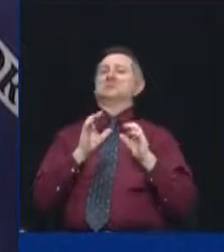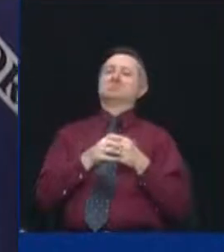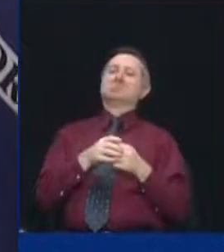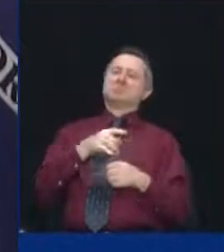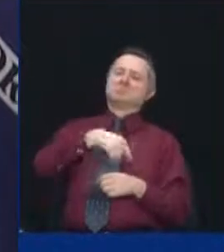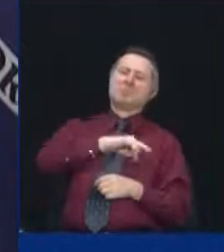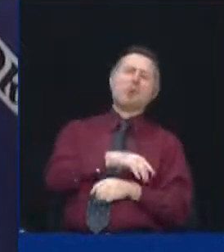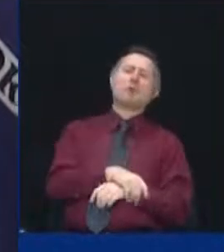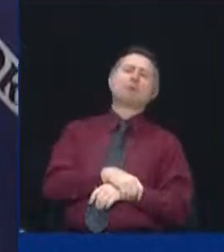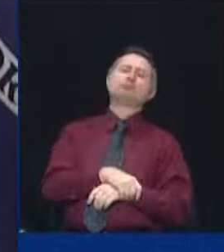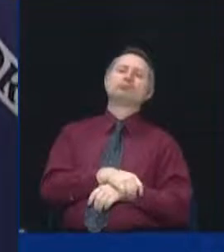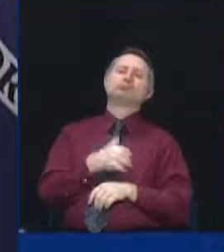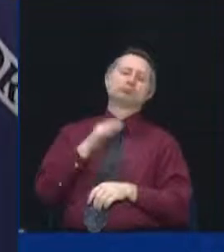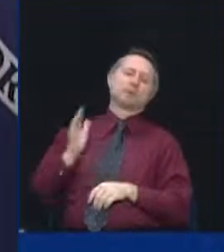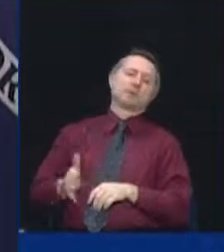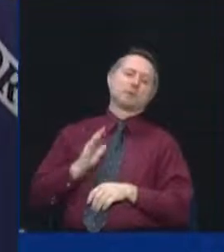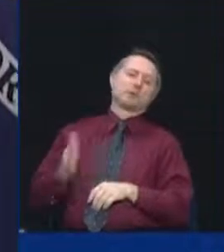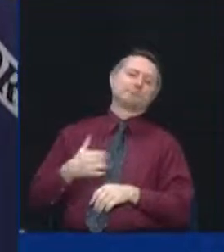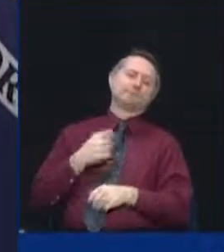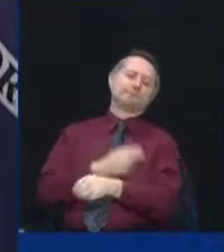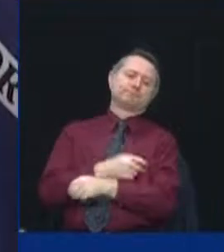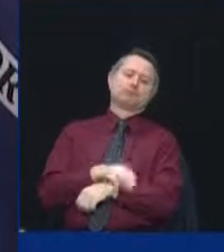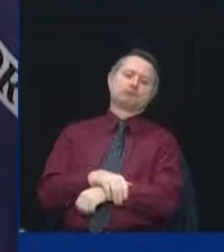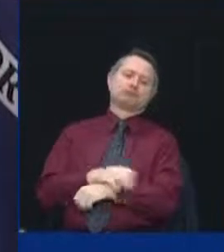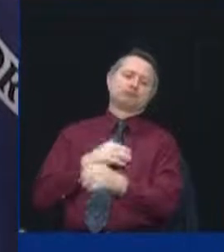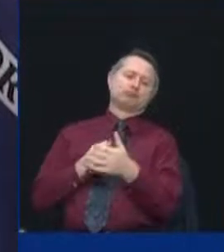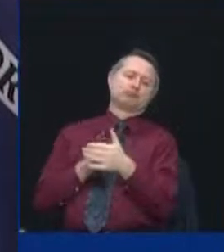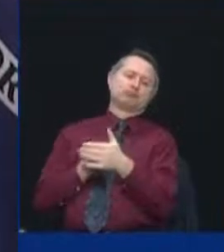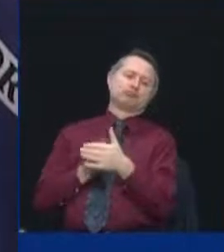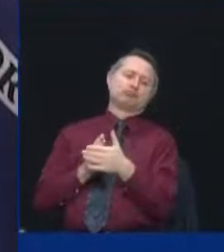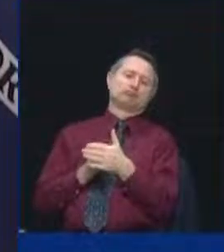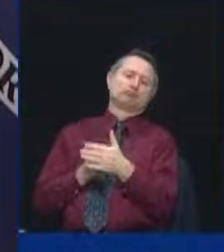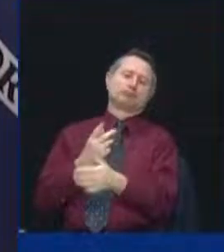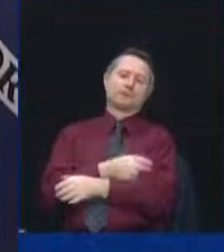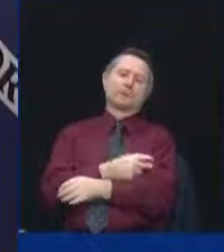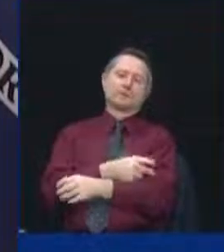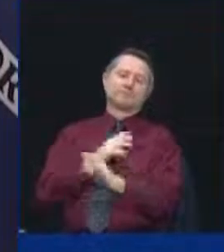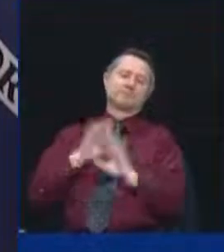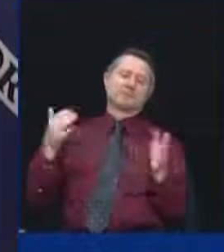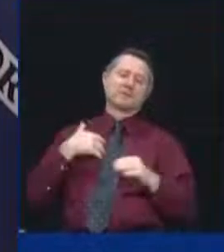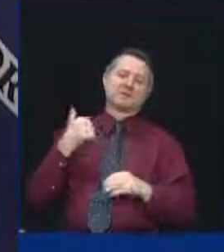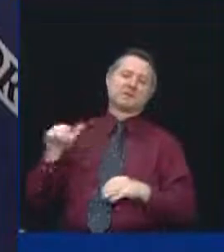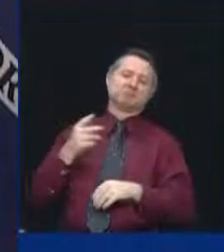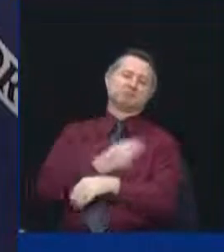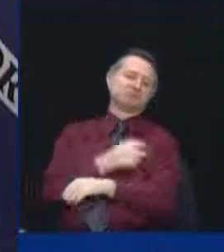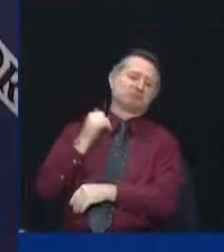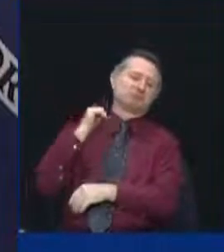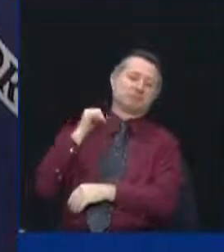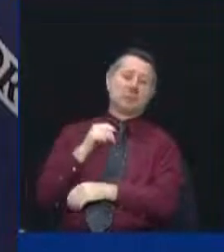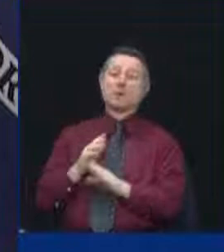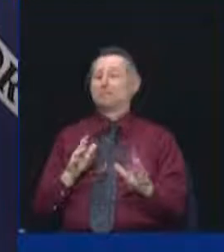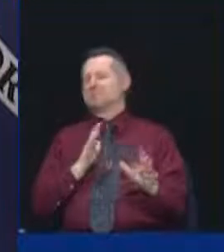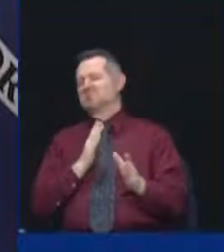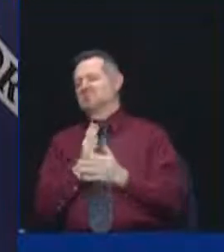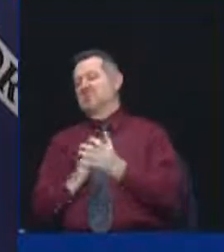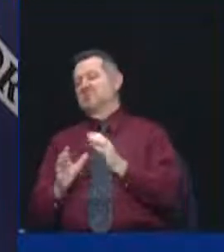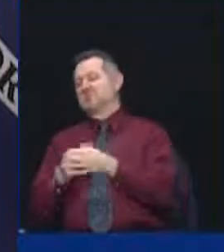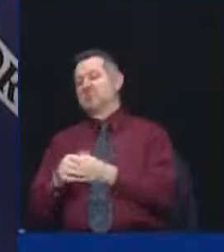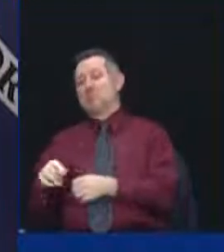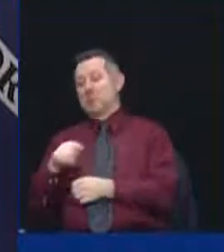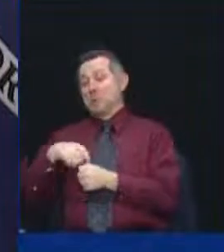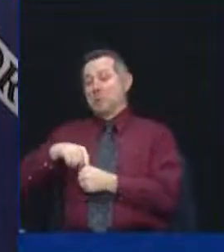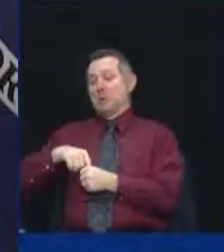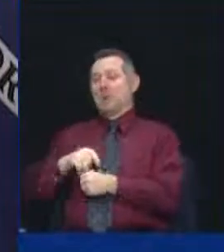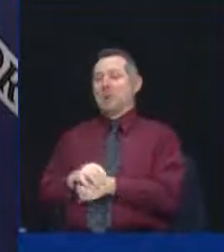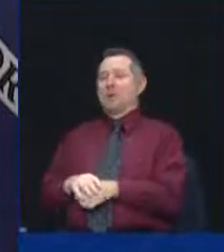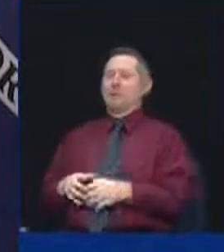how, no way, anti-vaxxer mentality. But I think there are some people who still, I don't